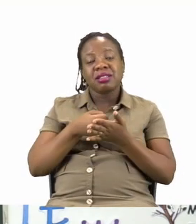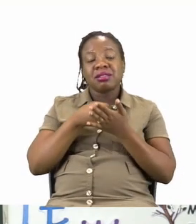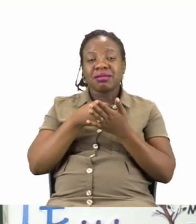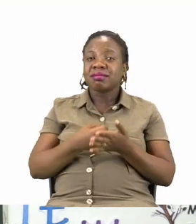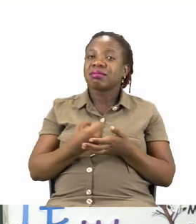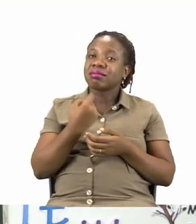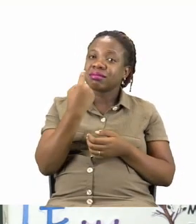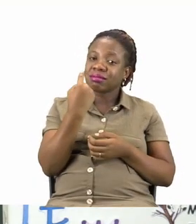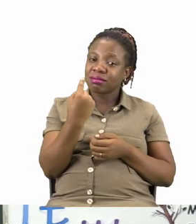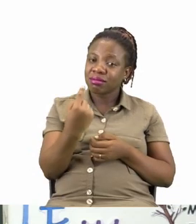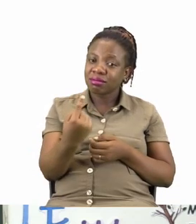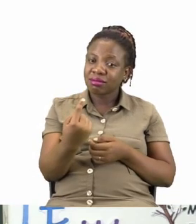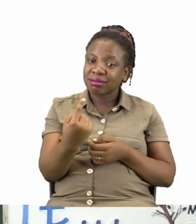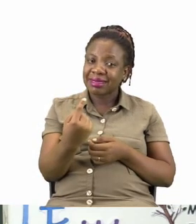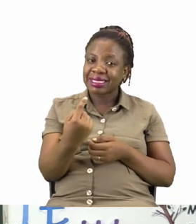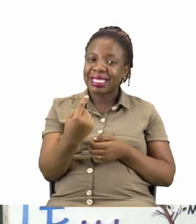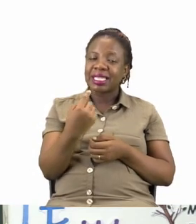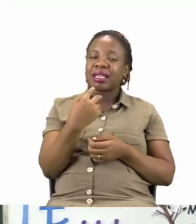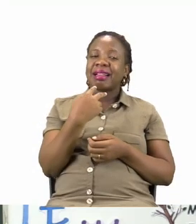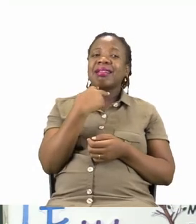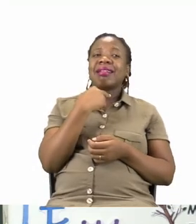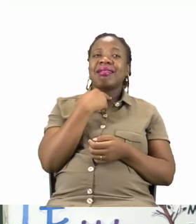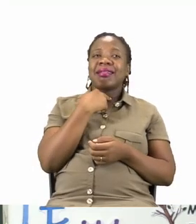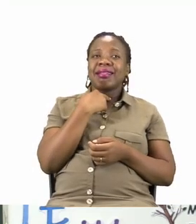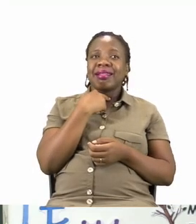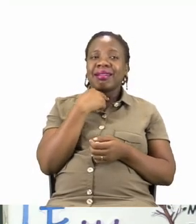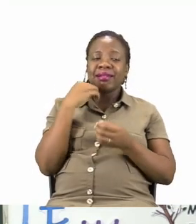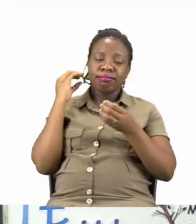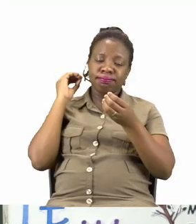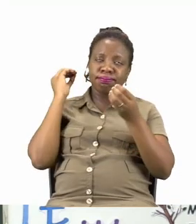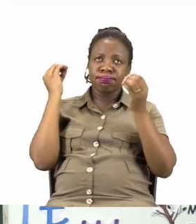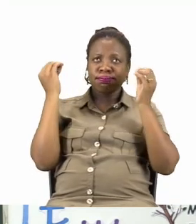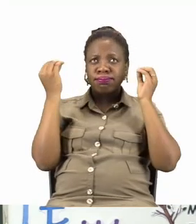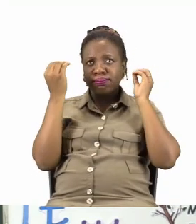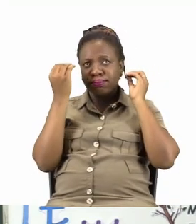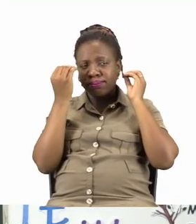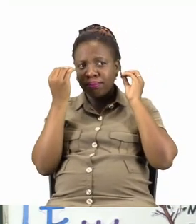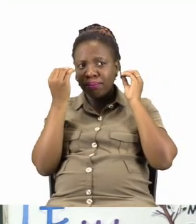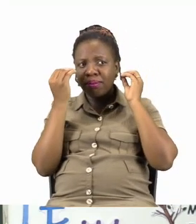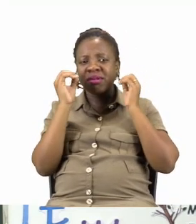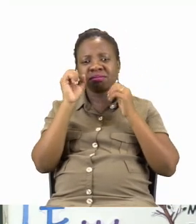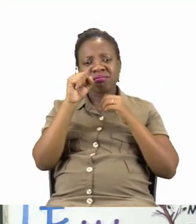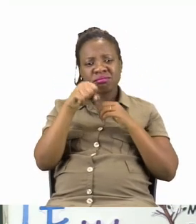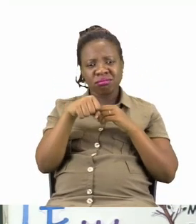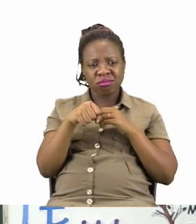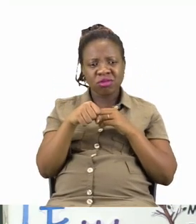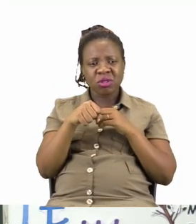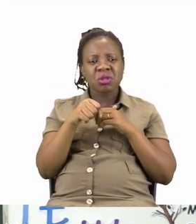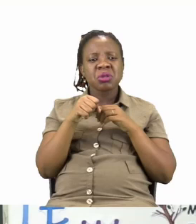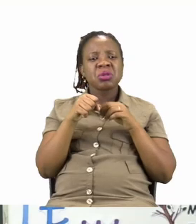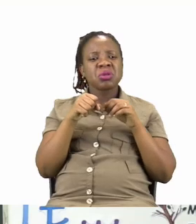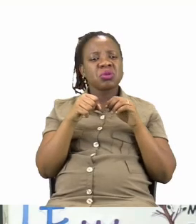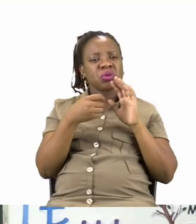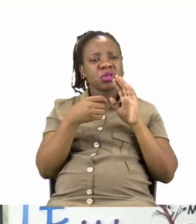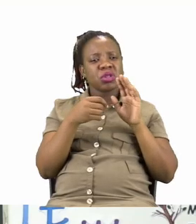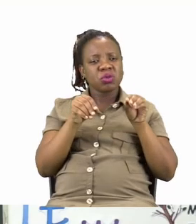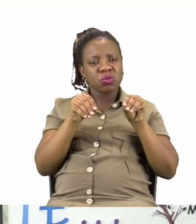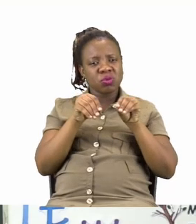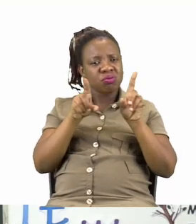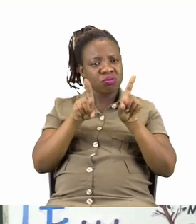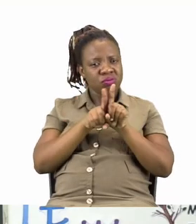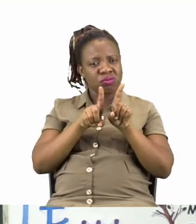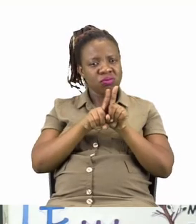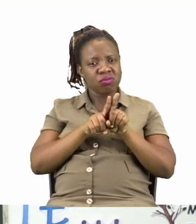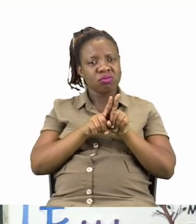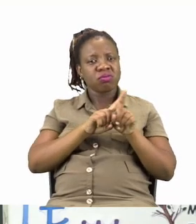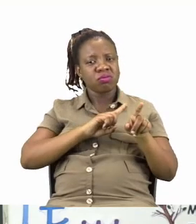remember, if you have trouble, you can always go ahead and make groups for yourself to help you get to your